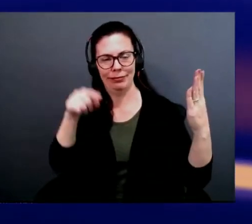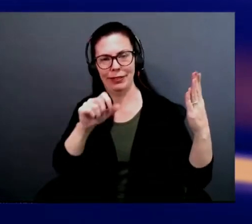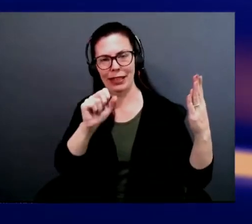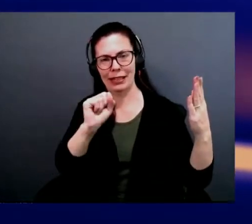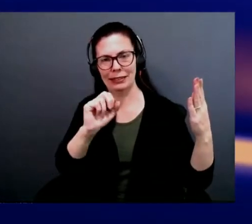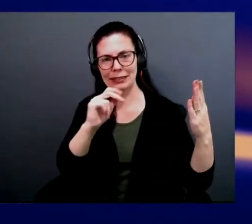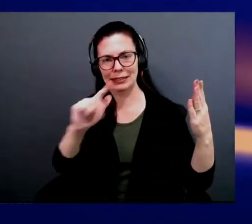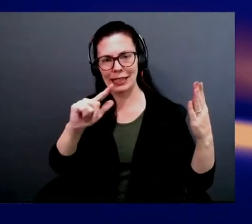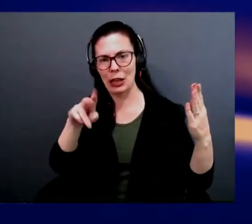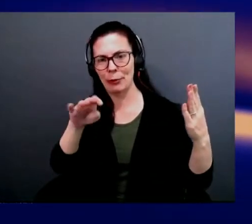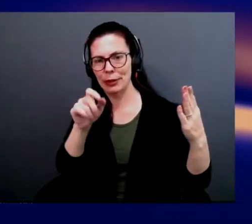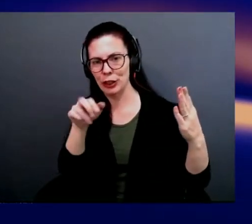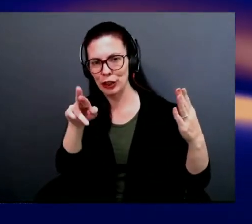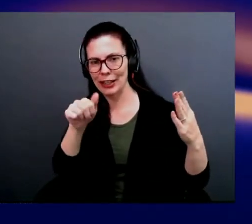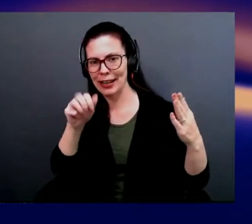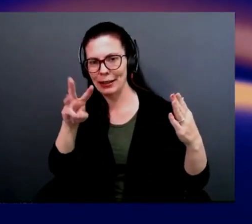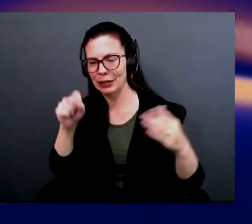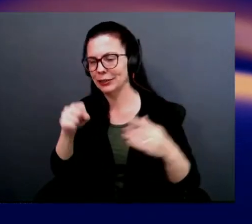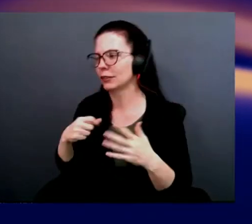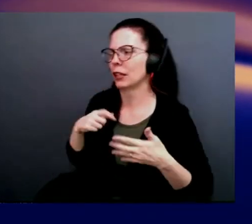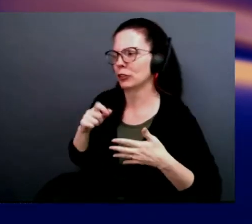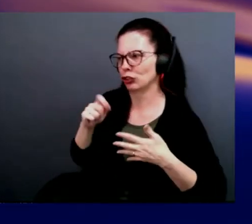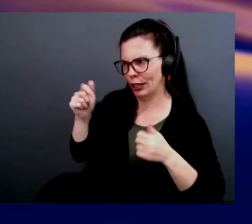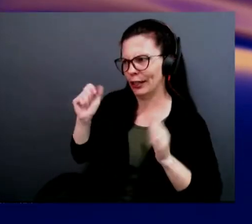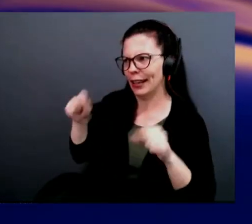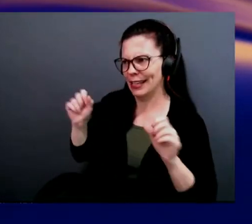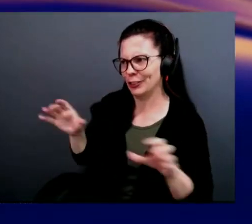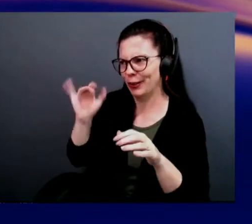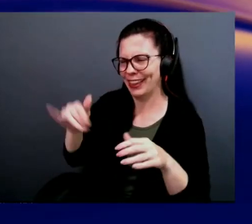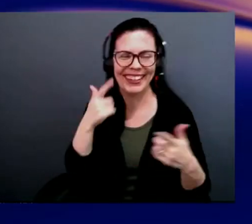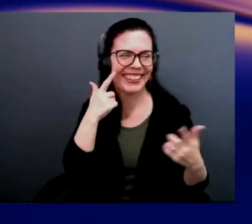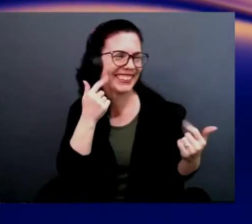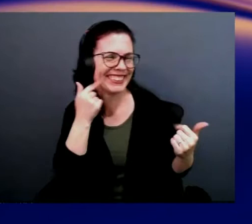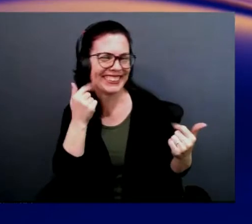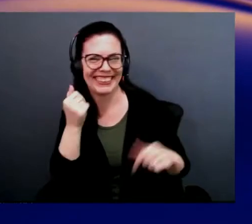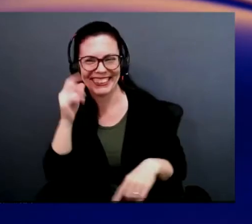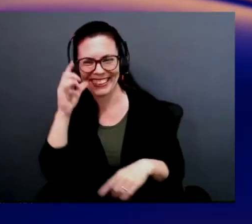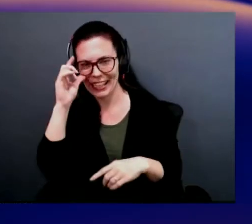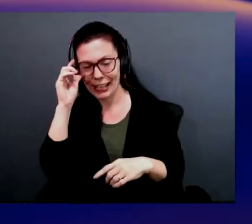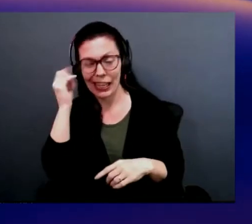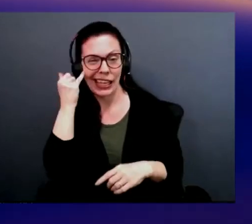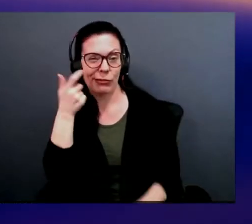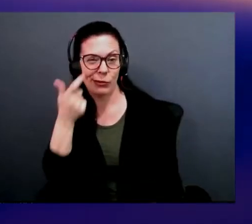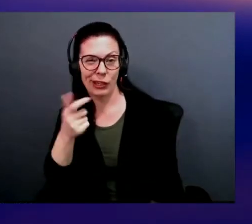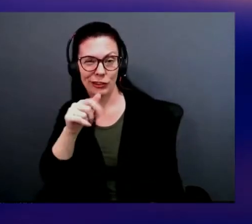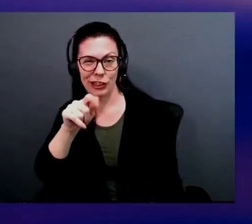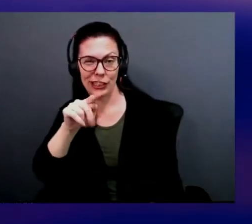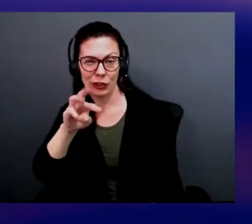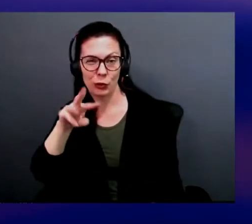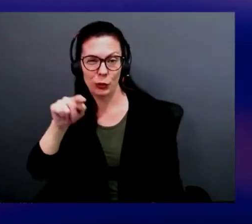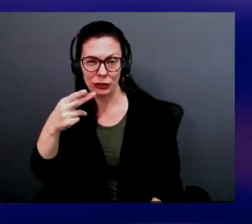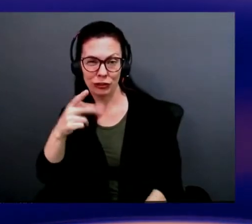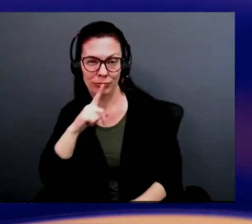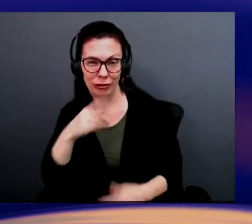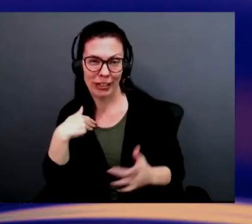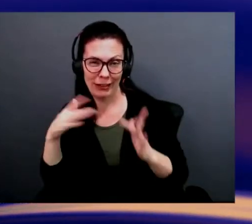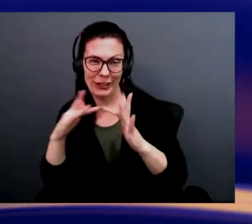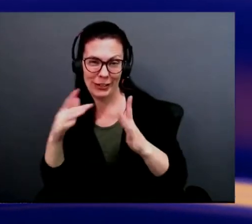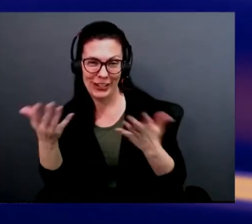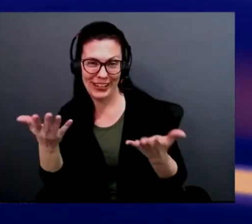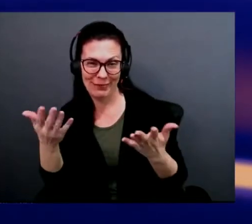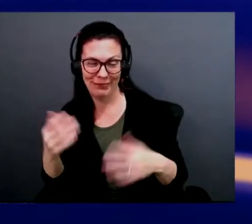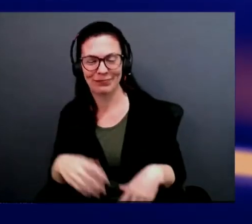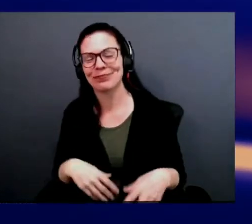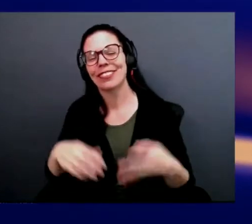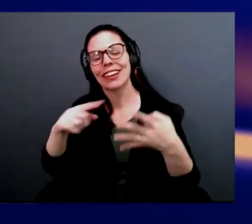all of our viewers so far. Yeah. Okay. If they're watching Twitch, they probably have an internet connection. Next, you want to enroll